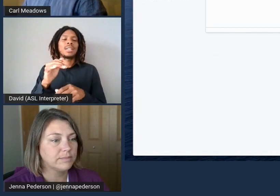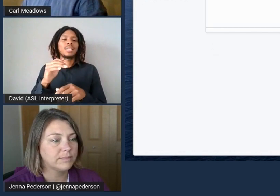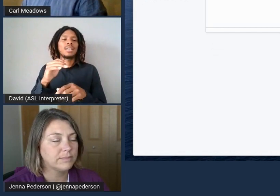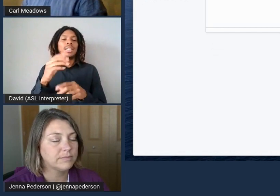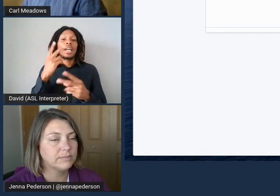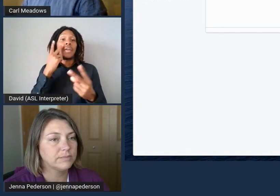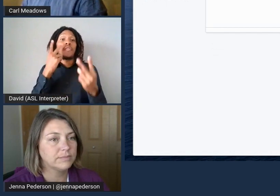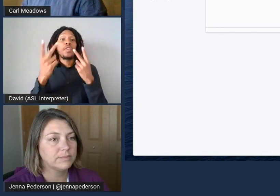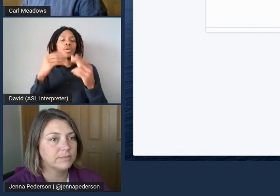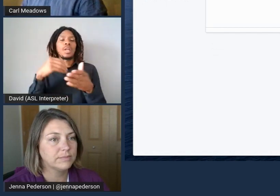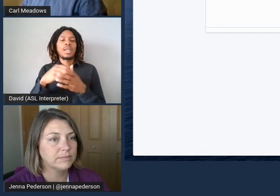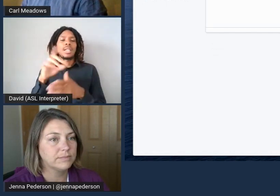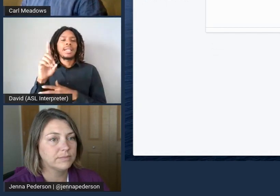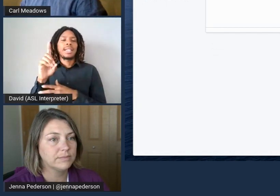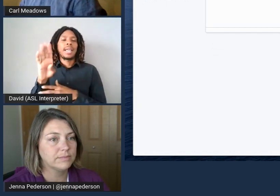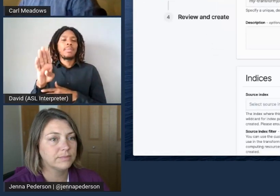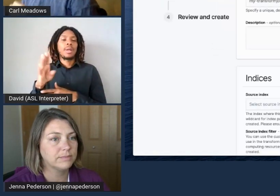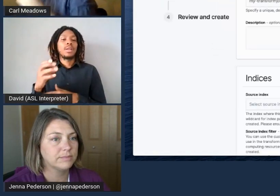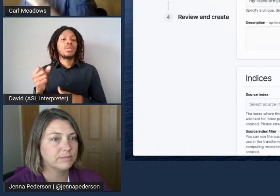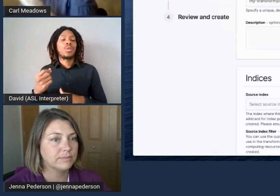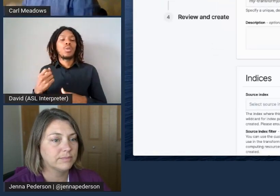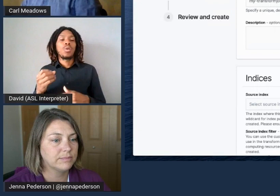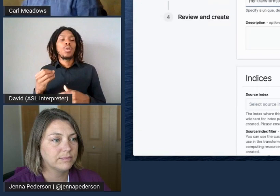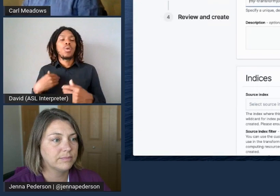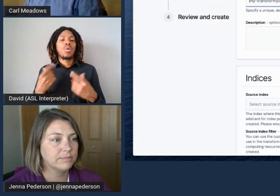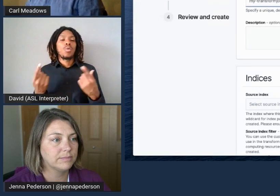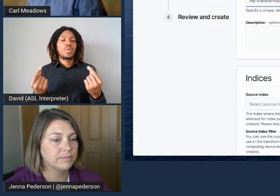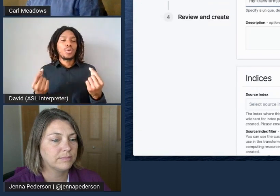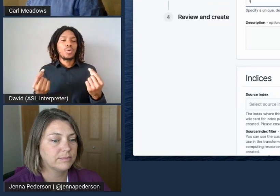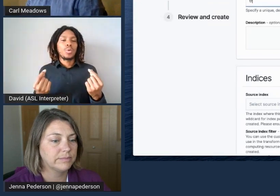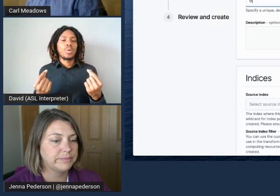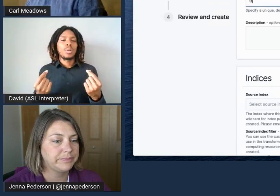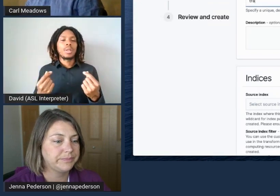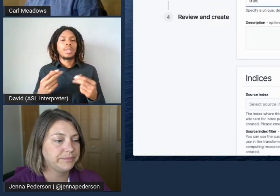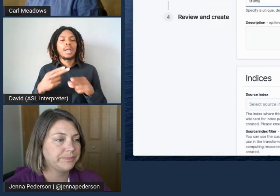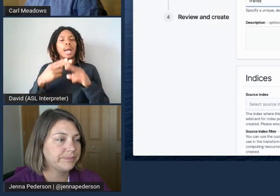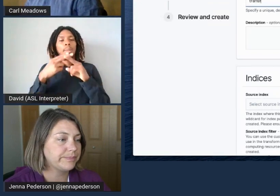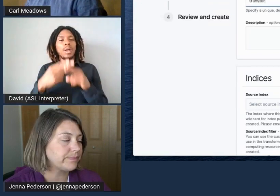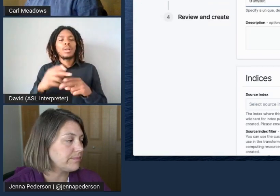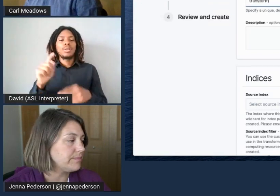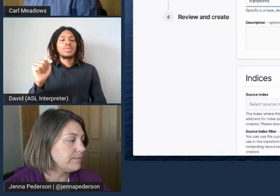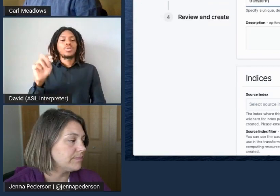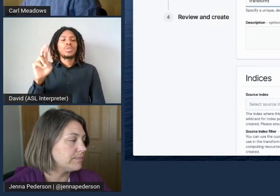database, where what I'll do is we're just going to call this transform.